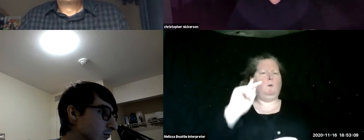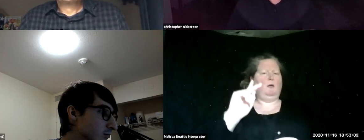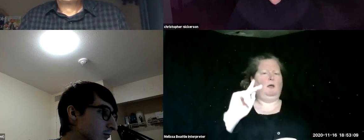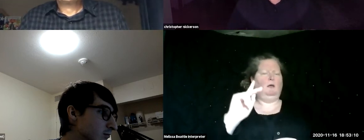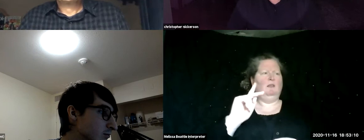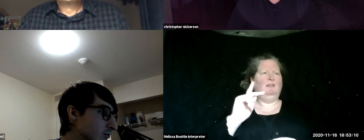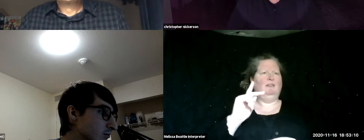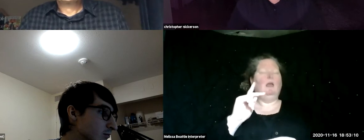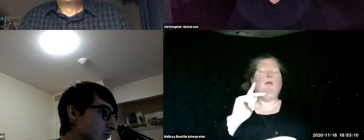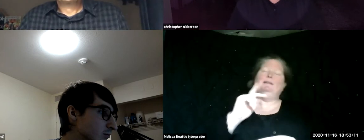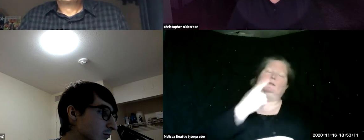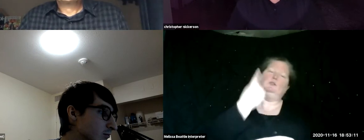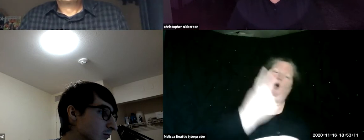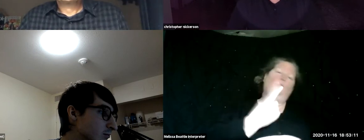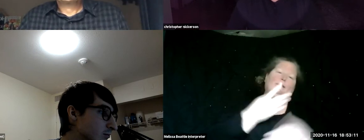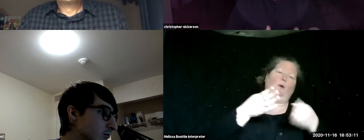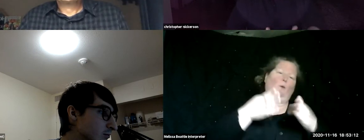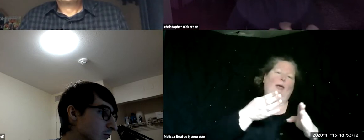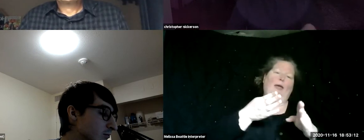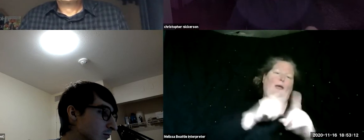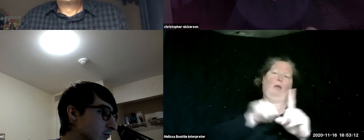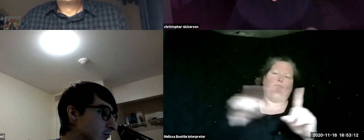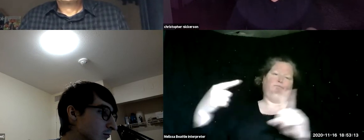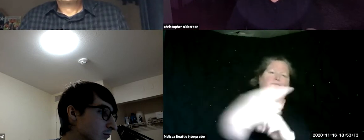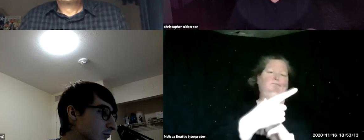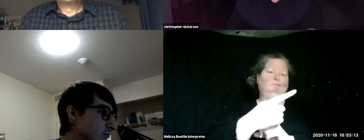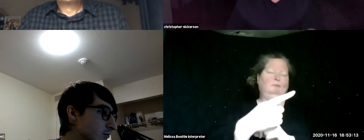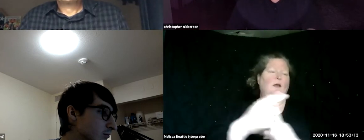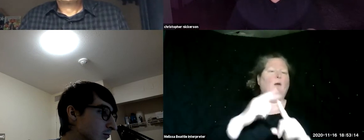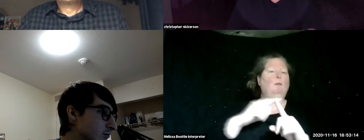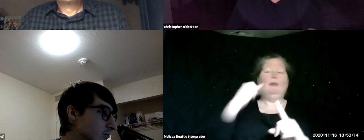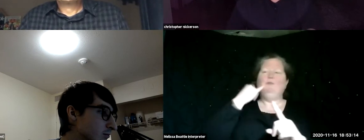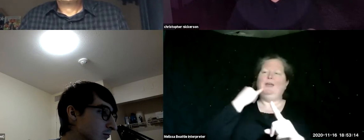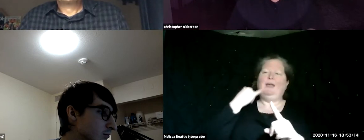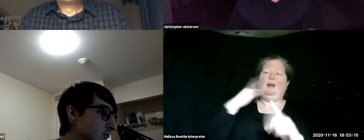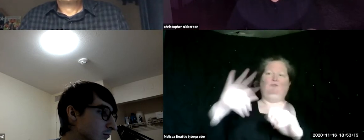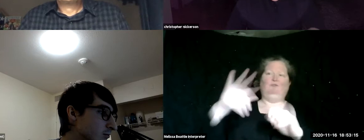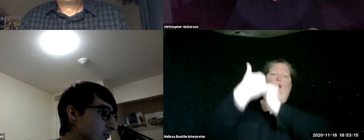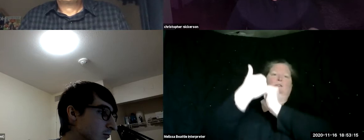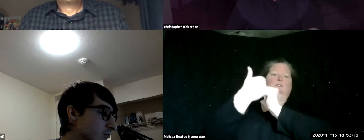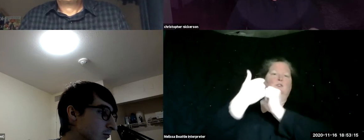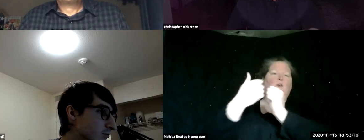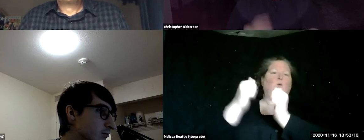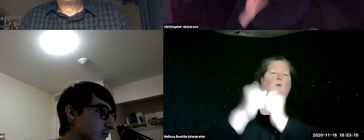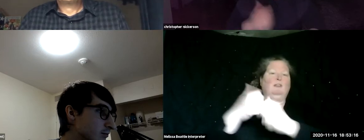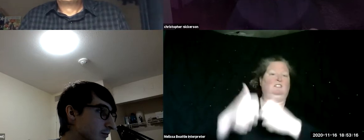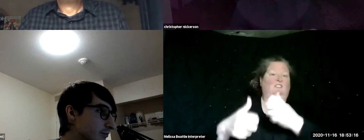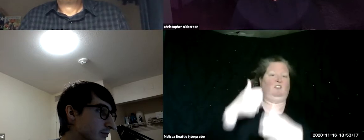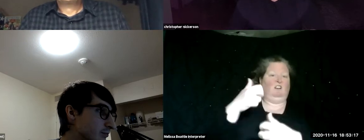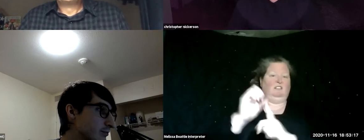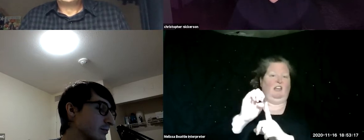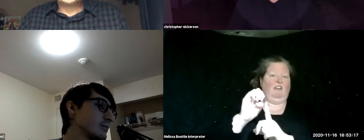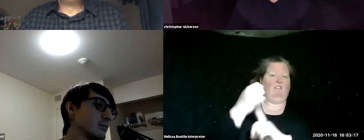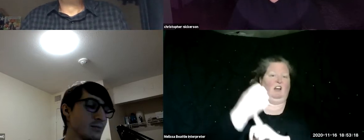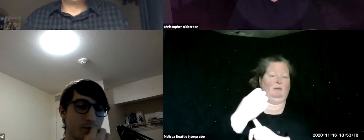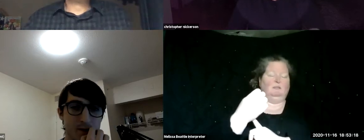a way around something. And so, you know, when we get challenged with these super hard environments, almost always it's the easy things